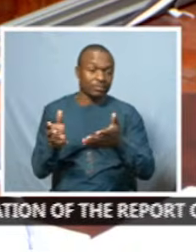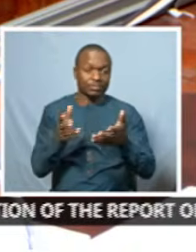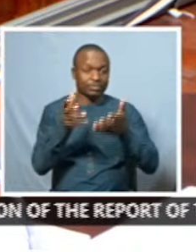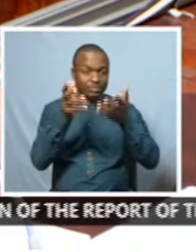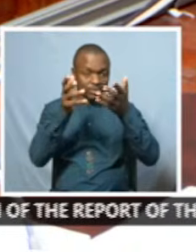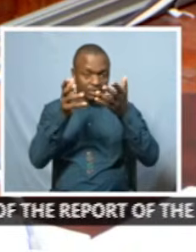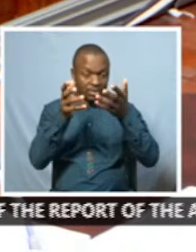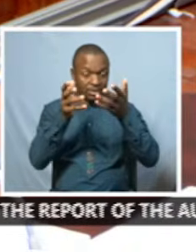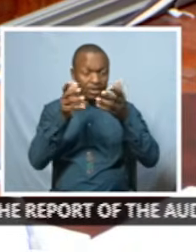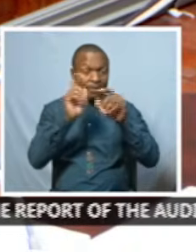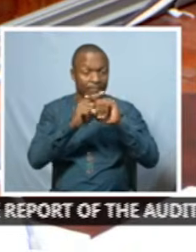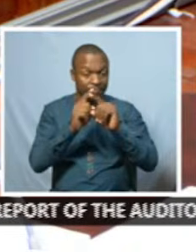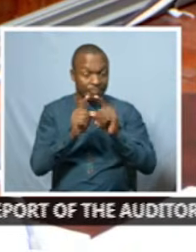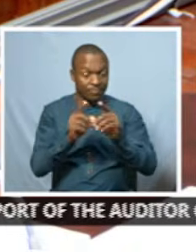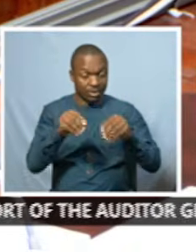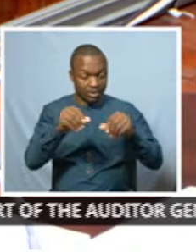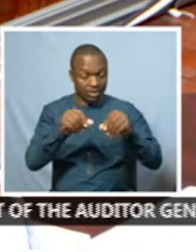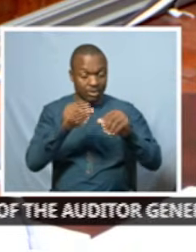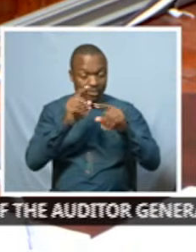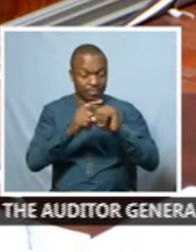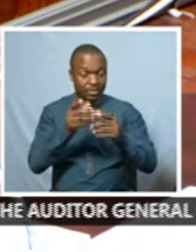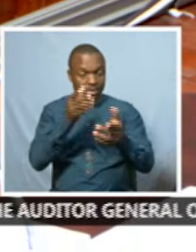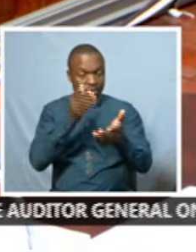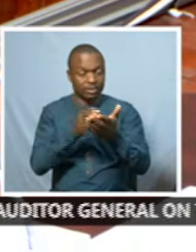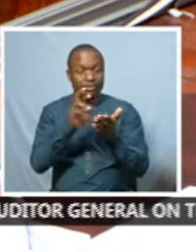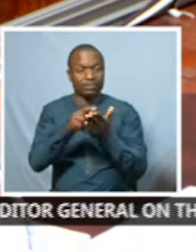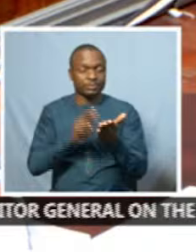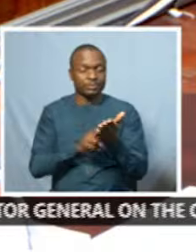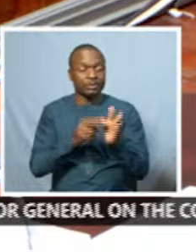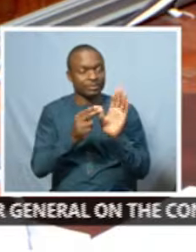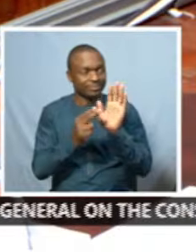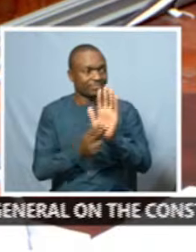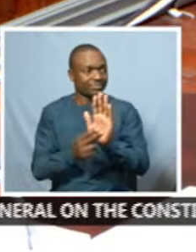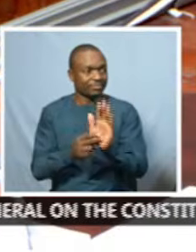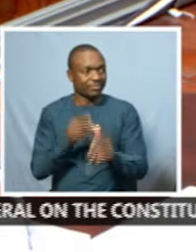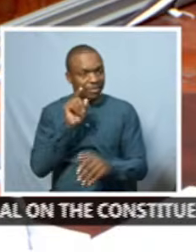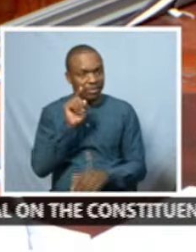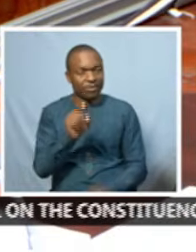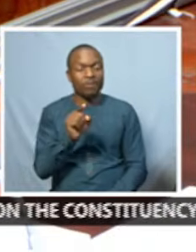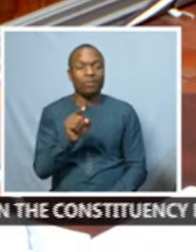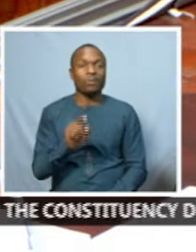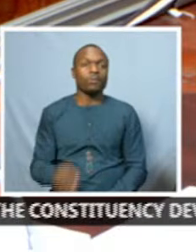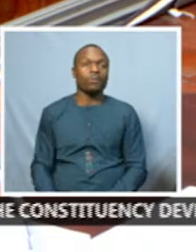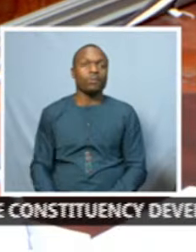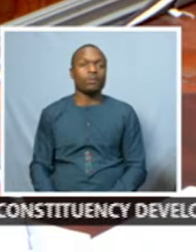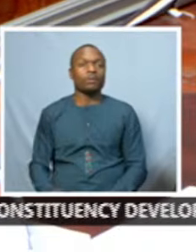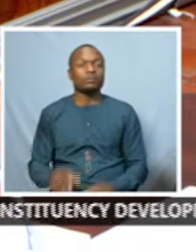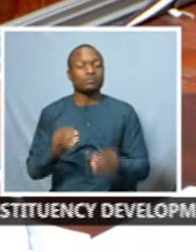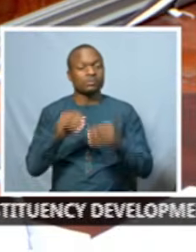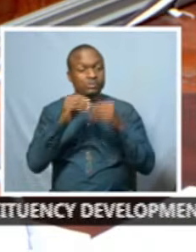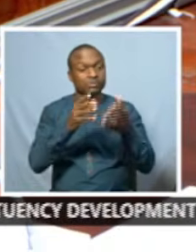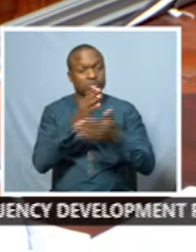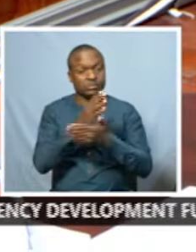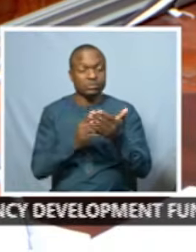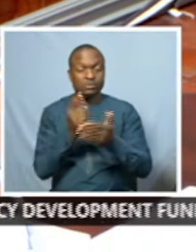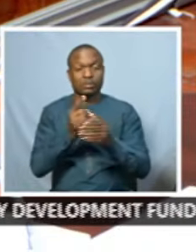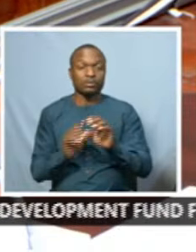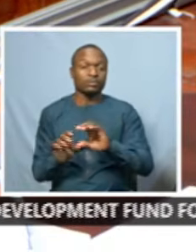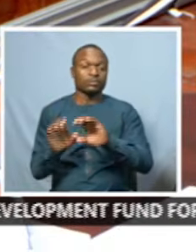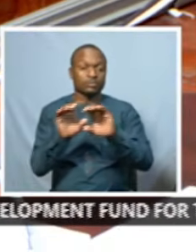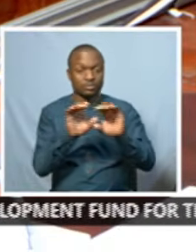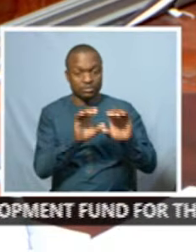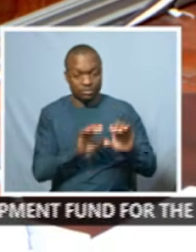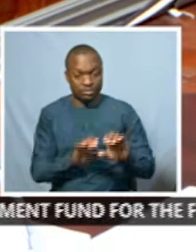And yet here, in our report, it shows that you even contracted someone to do